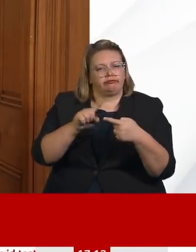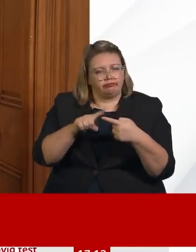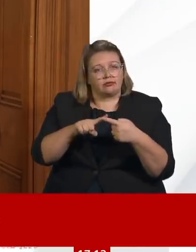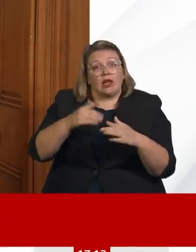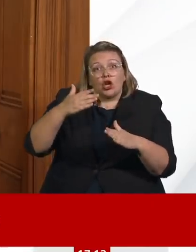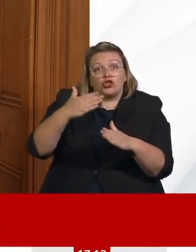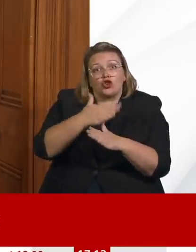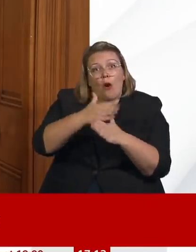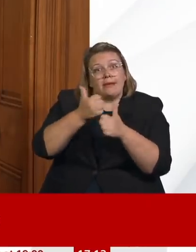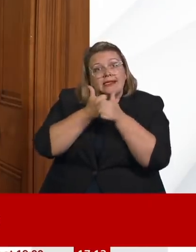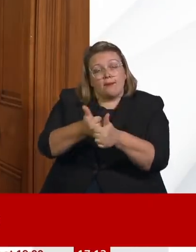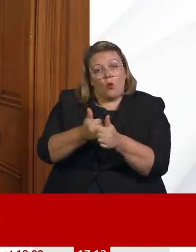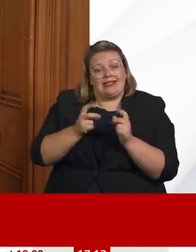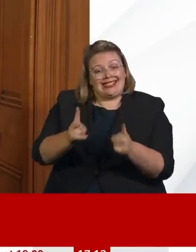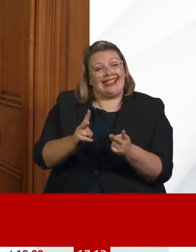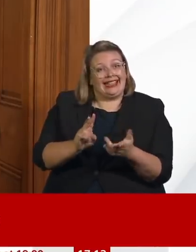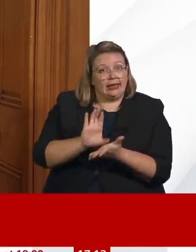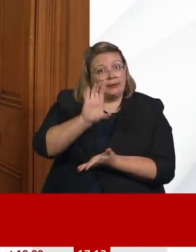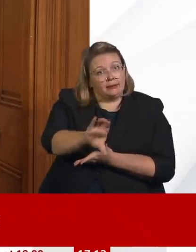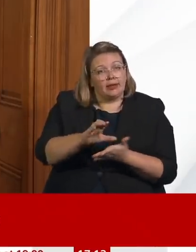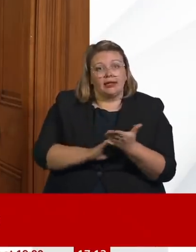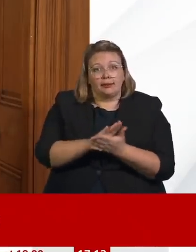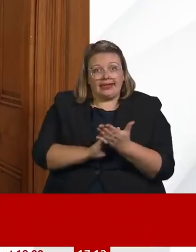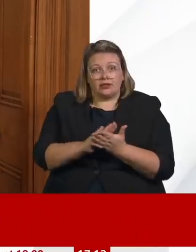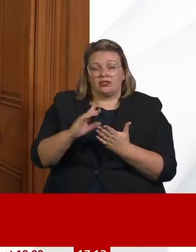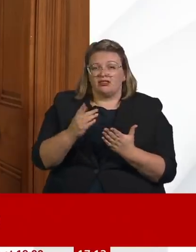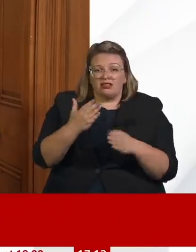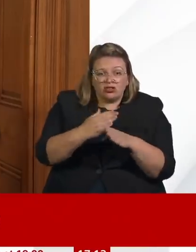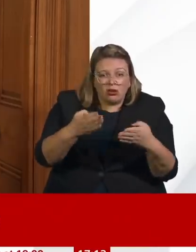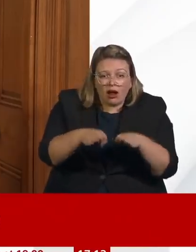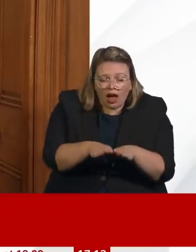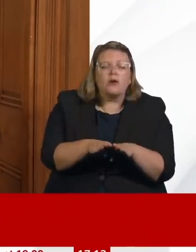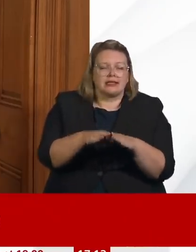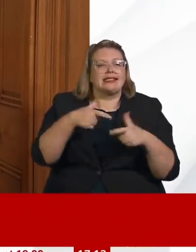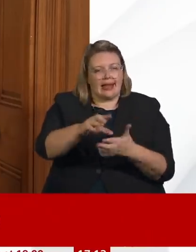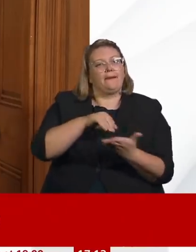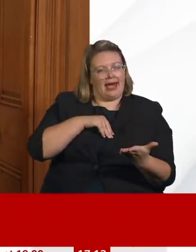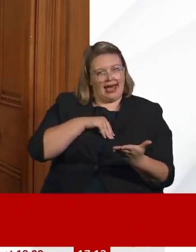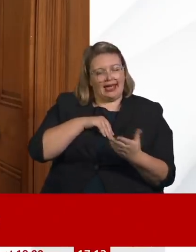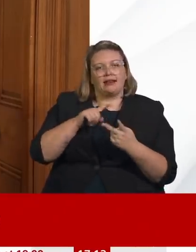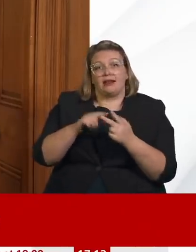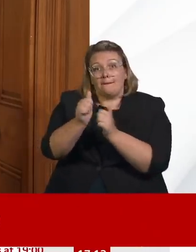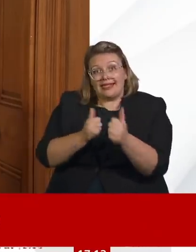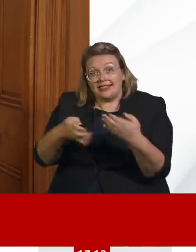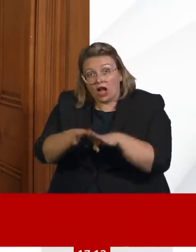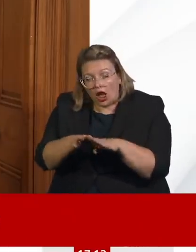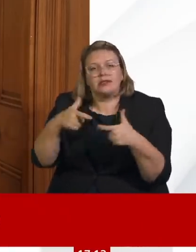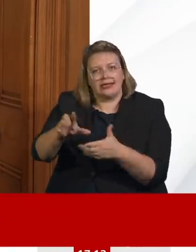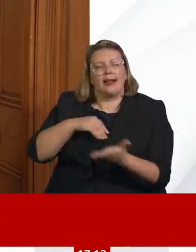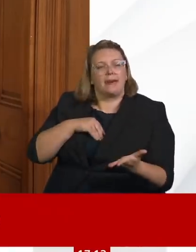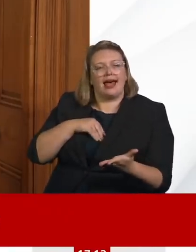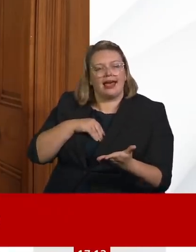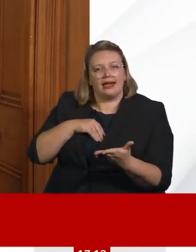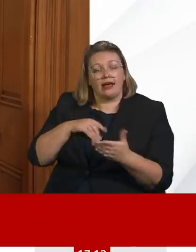ensures those affected by business closures are still paid. Those affected by business closures are still paid. And once you top that up with universal